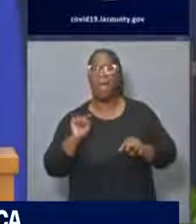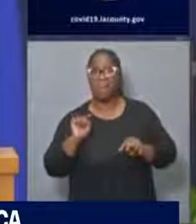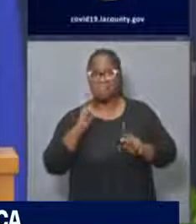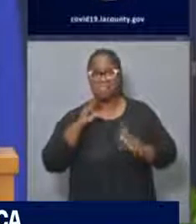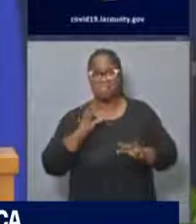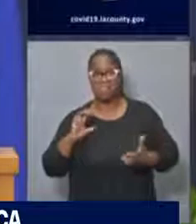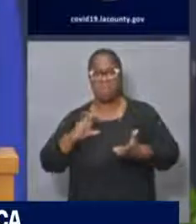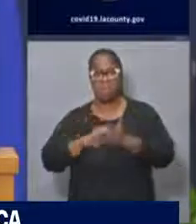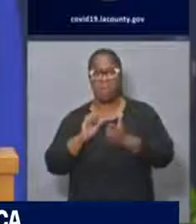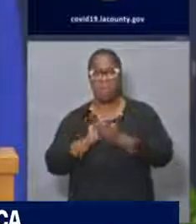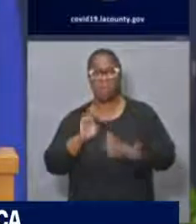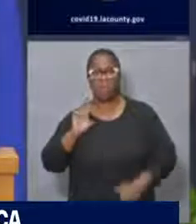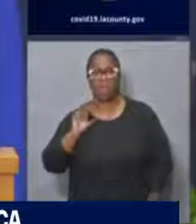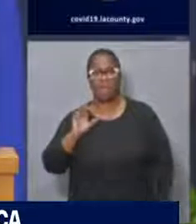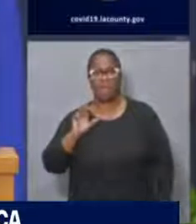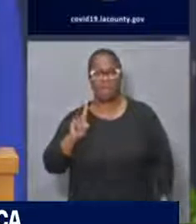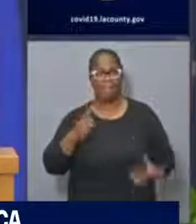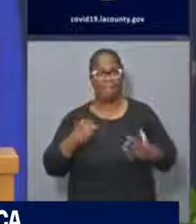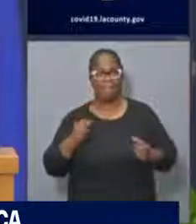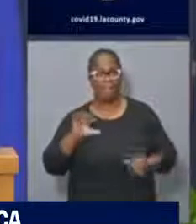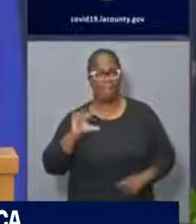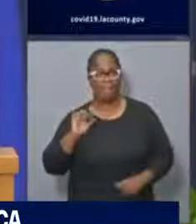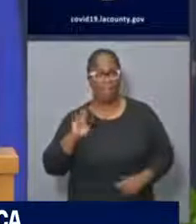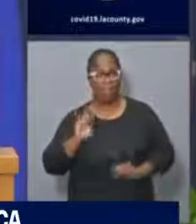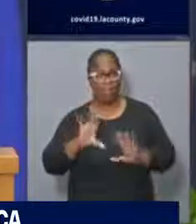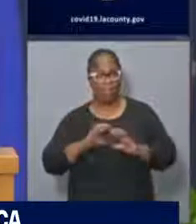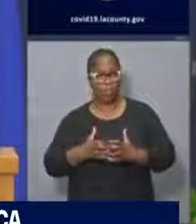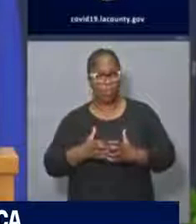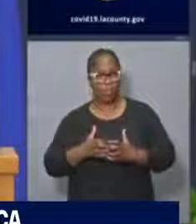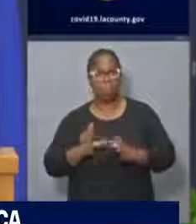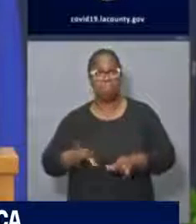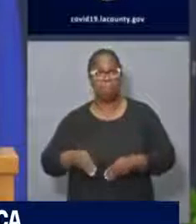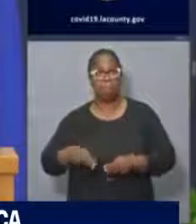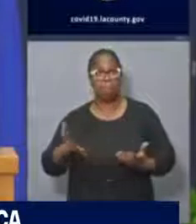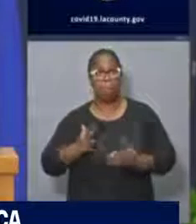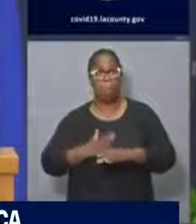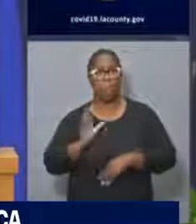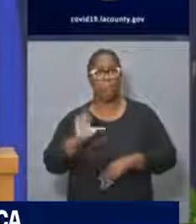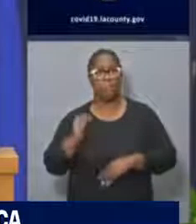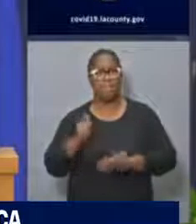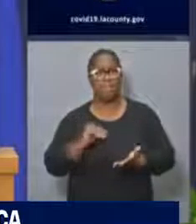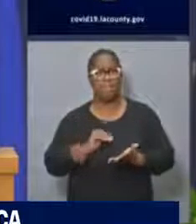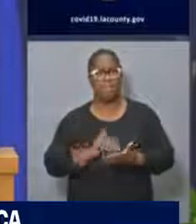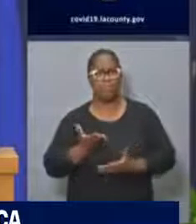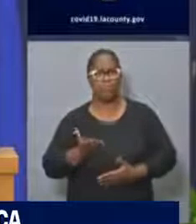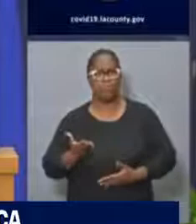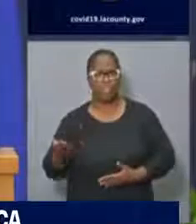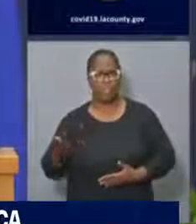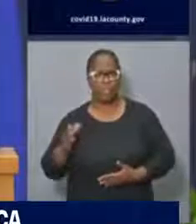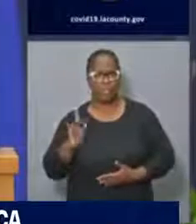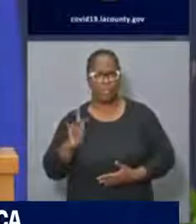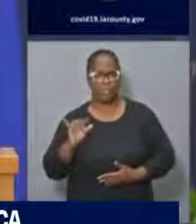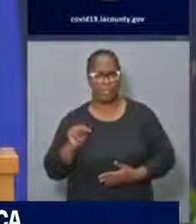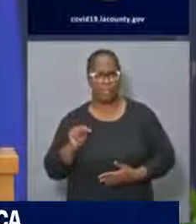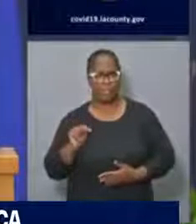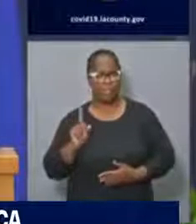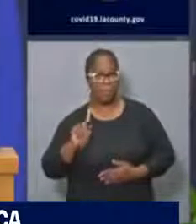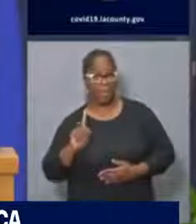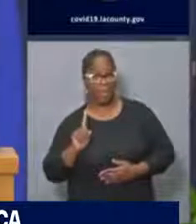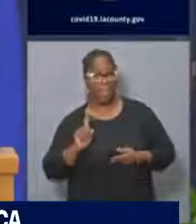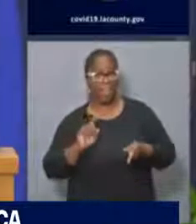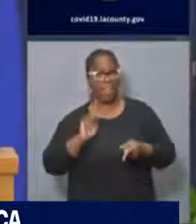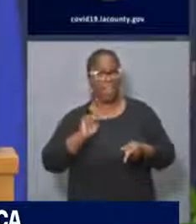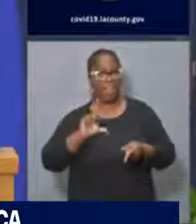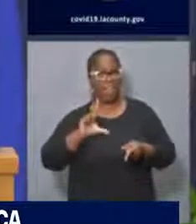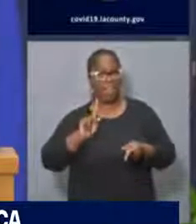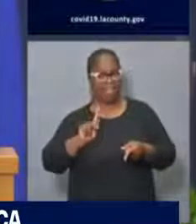Healthcare Group to distribute over 10,000 resource kits. This distribution happened out of our MLK CDU site,